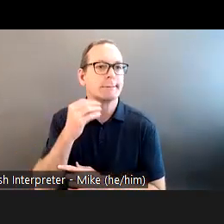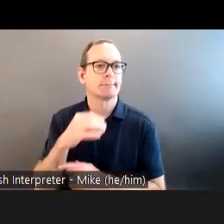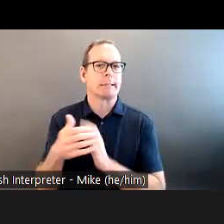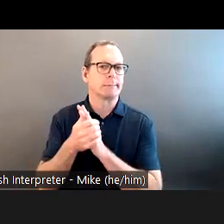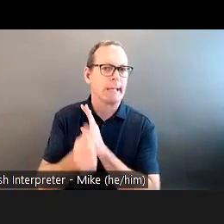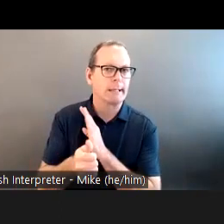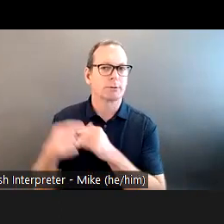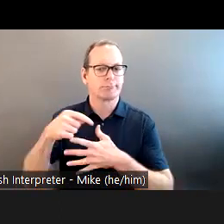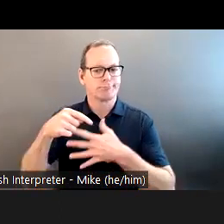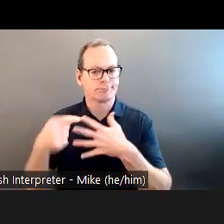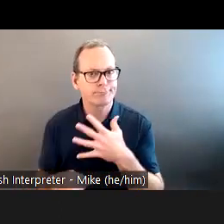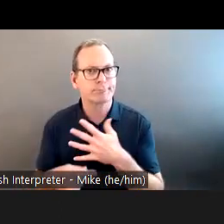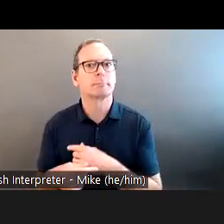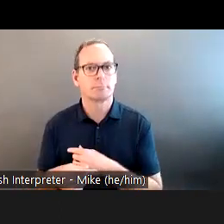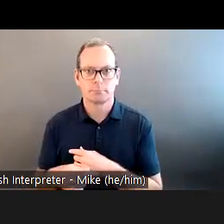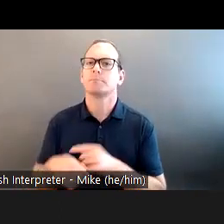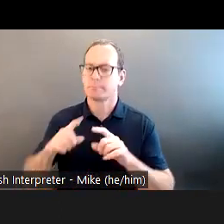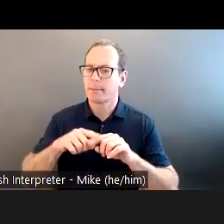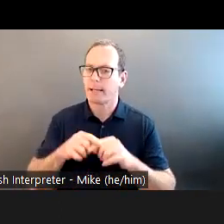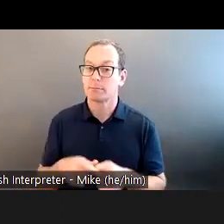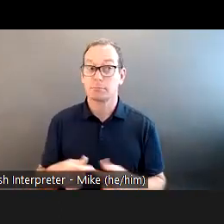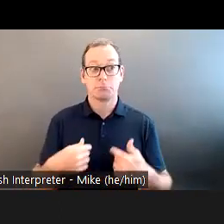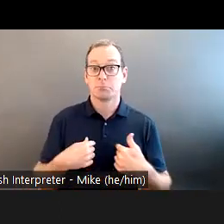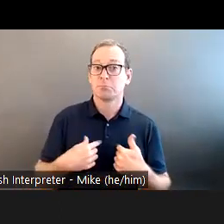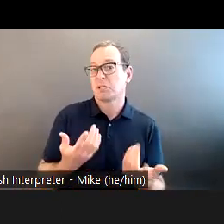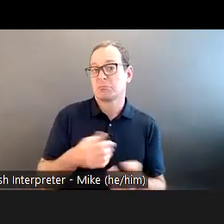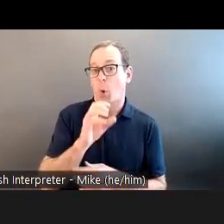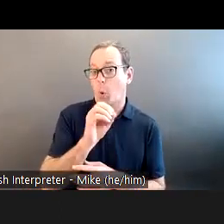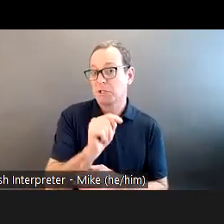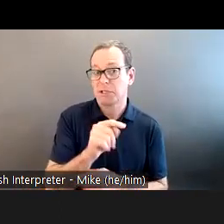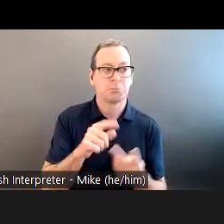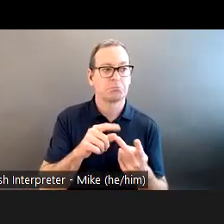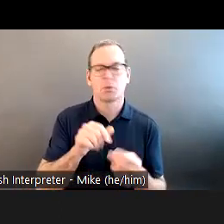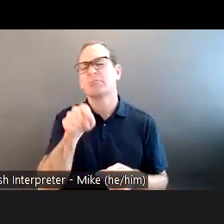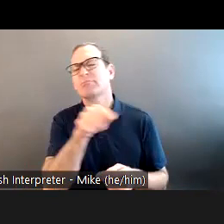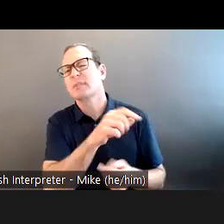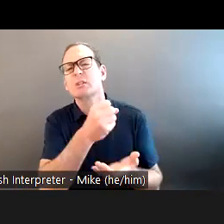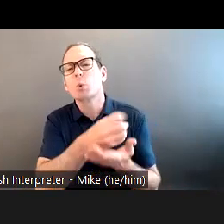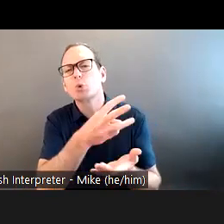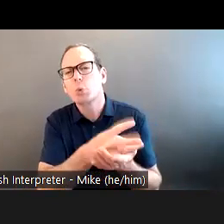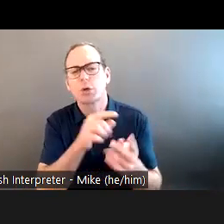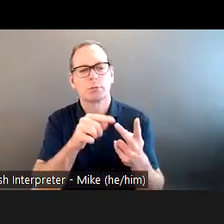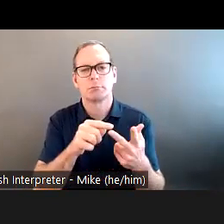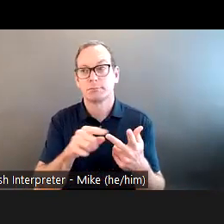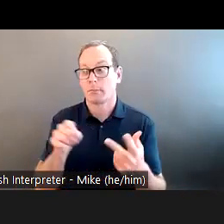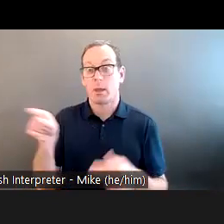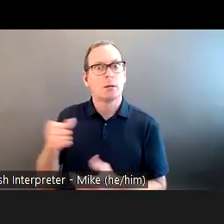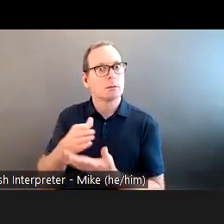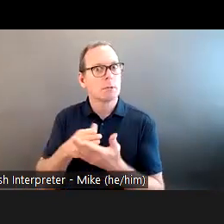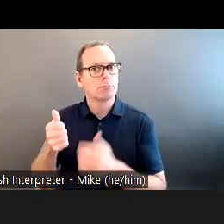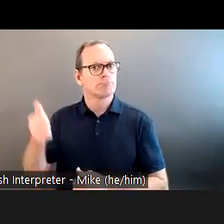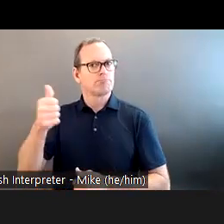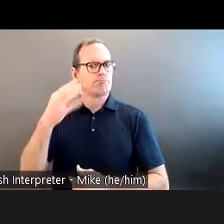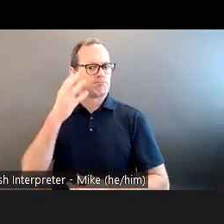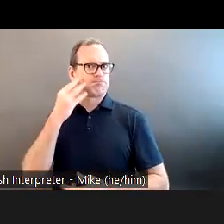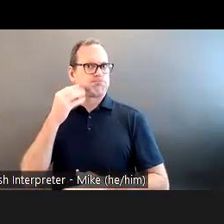and OTs, others are psychiatrists and psychologists. So you can imagine that there may be some with